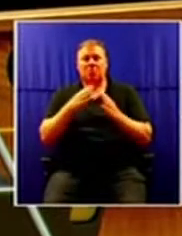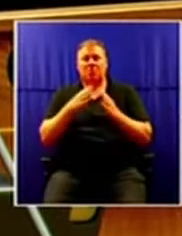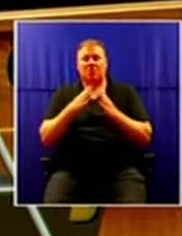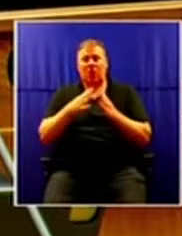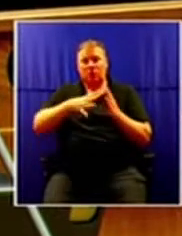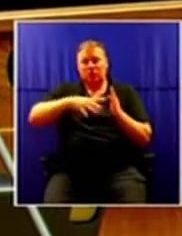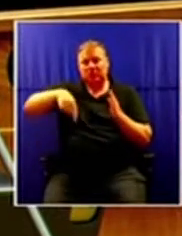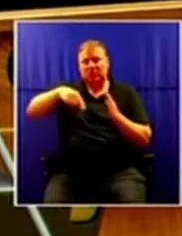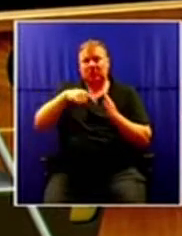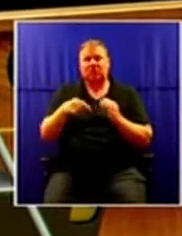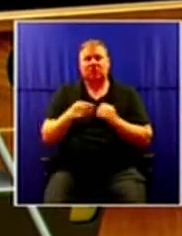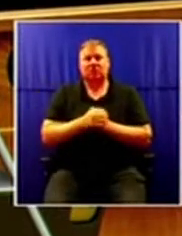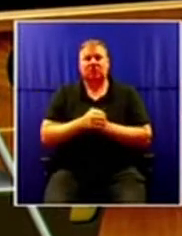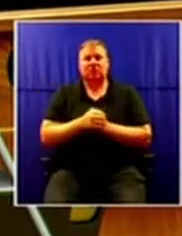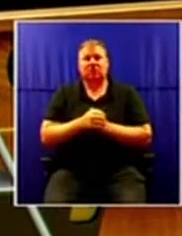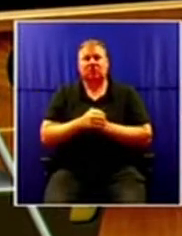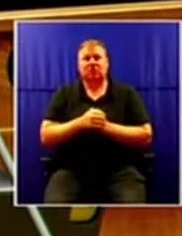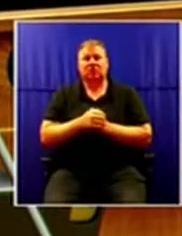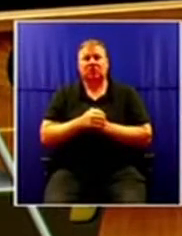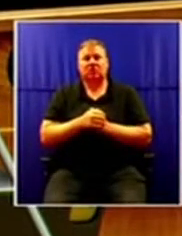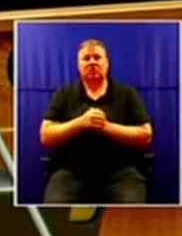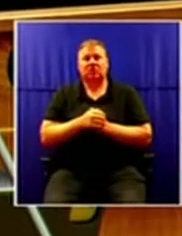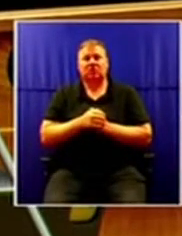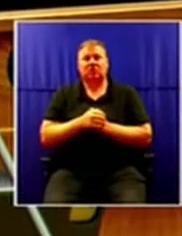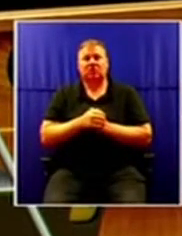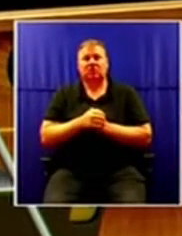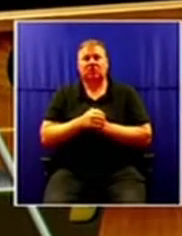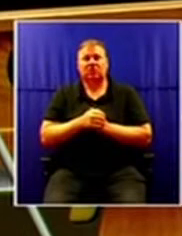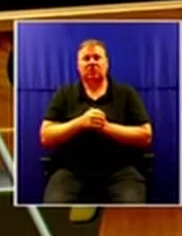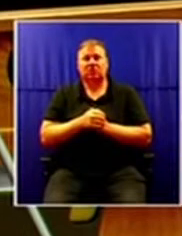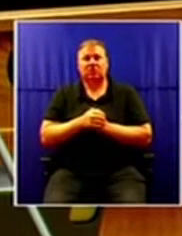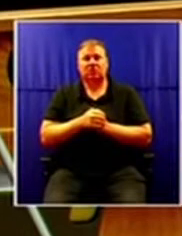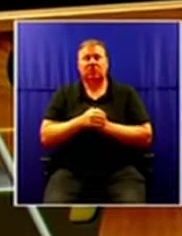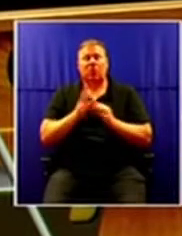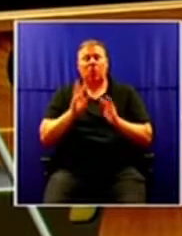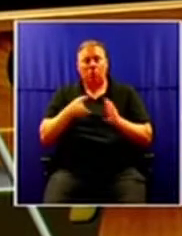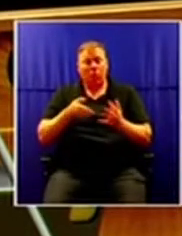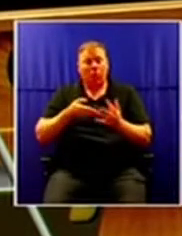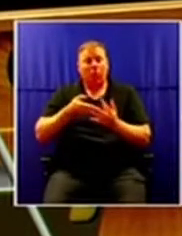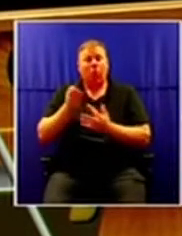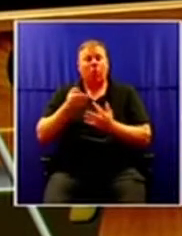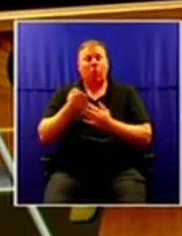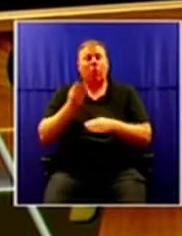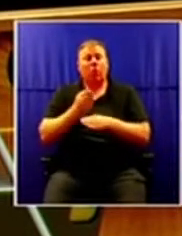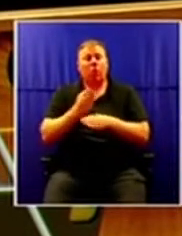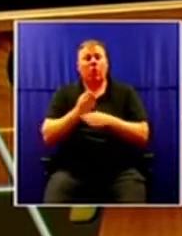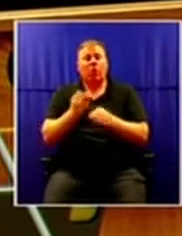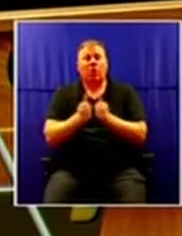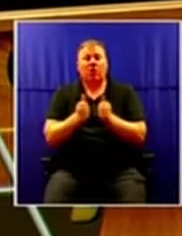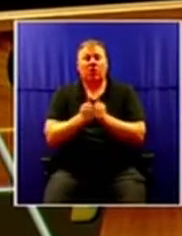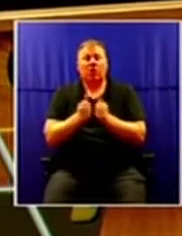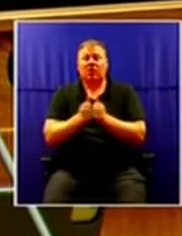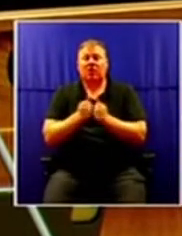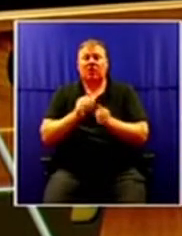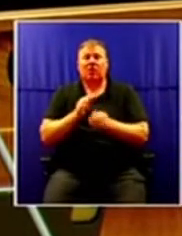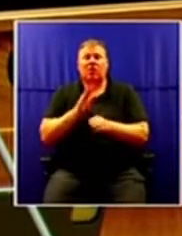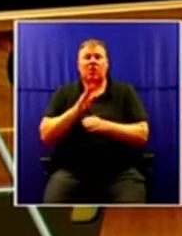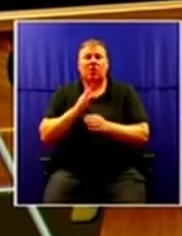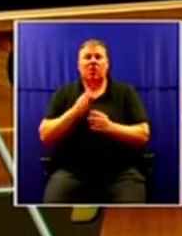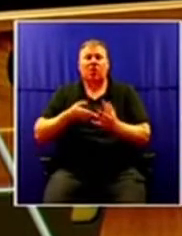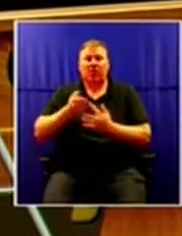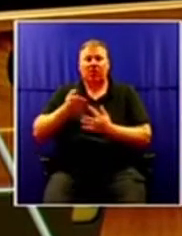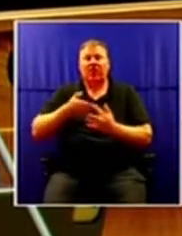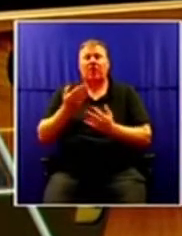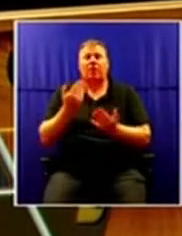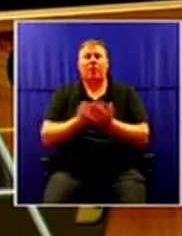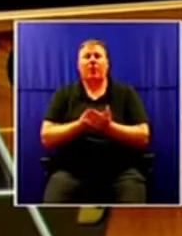will find it in ourselves to work together to overcome this pandemic. We will